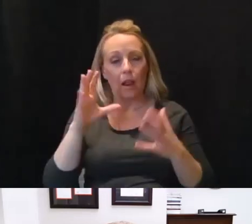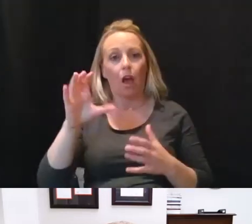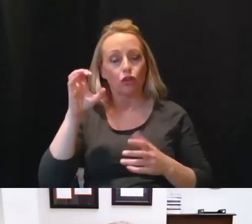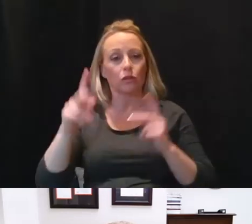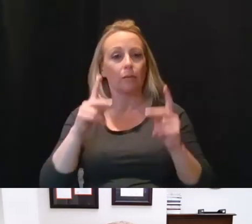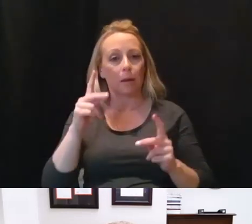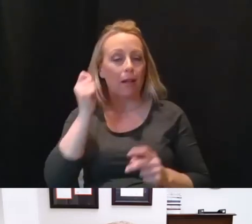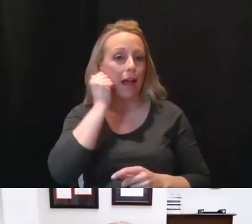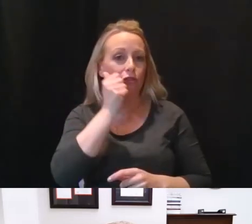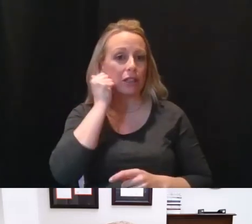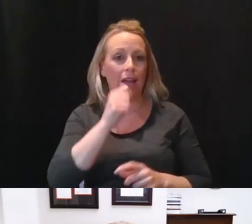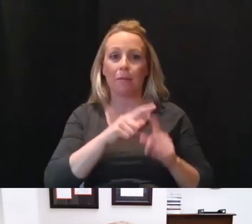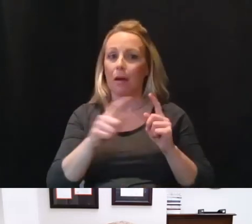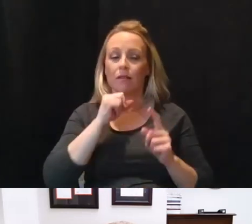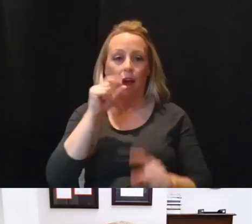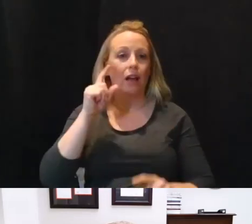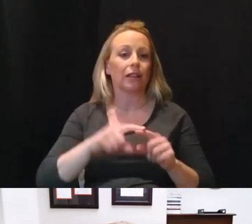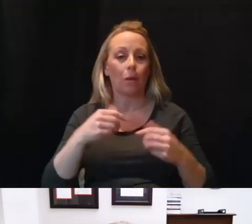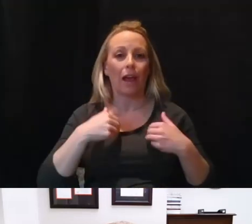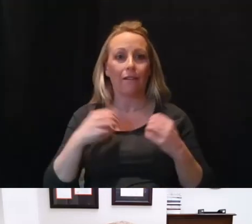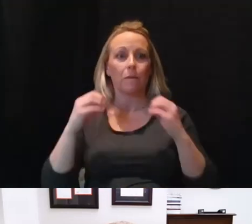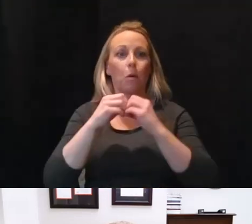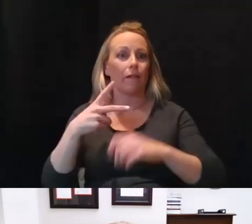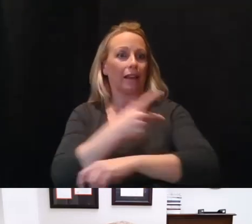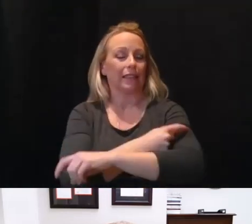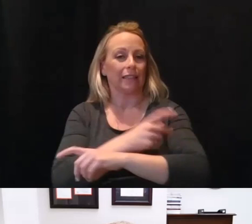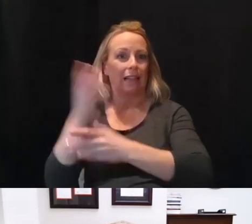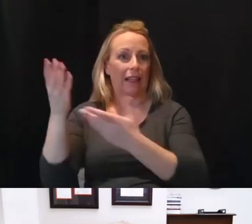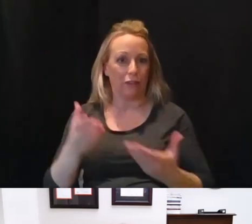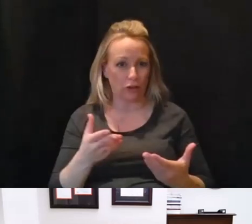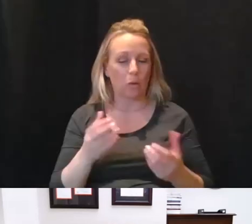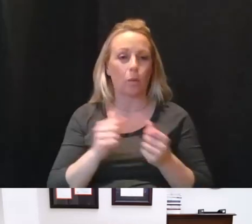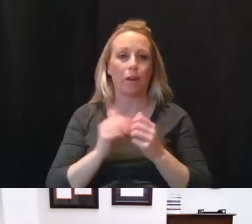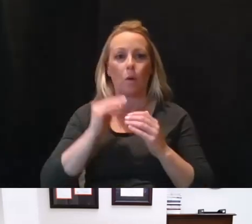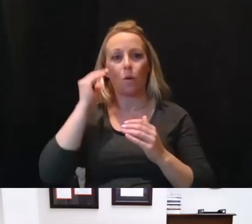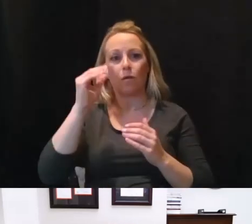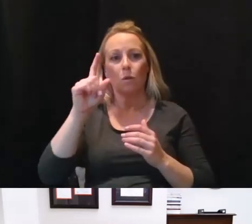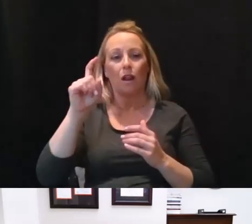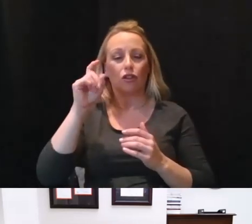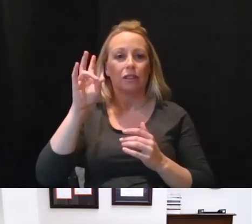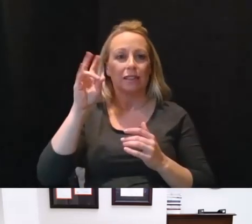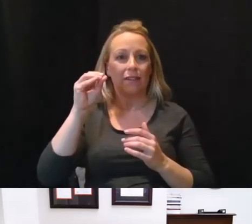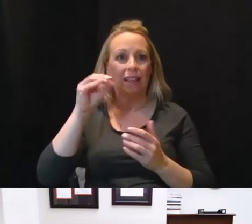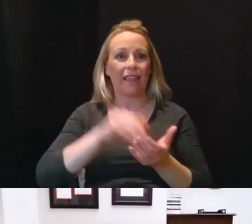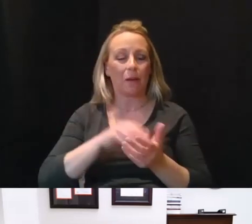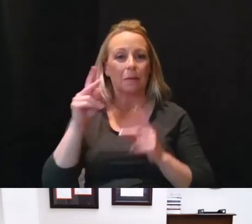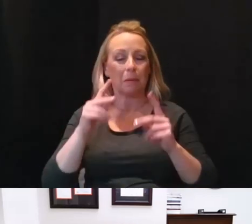day, but not until we have more vaccine. With over 170,000 people in our